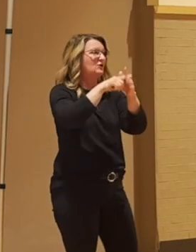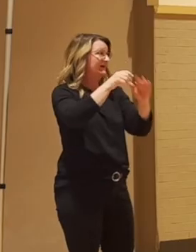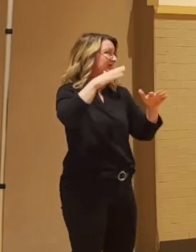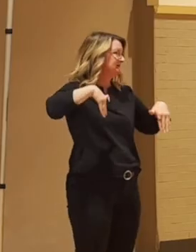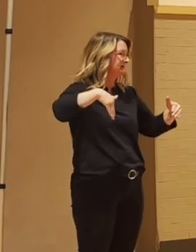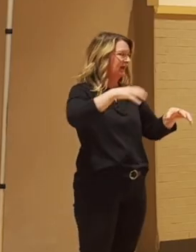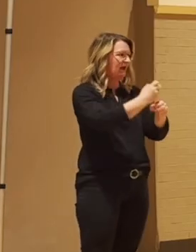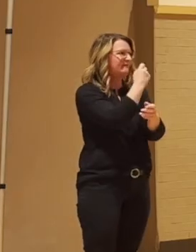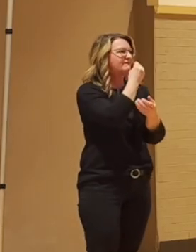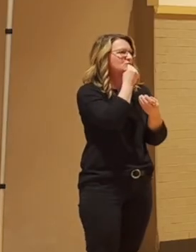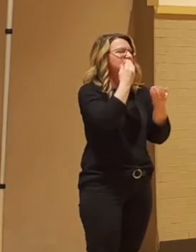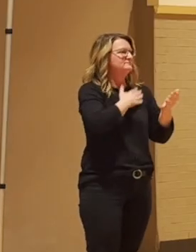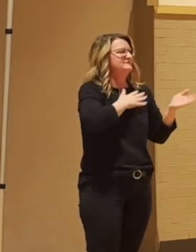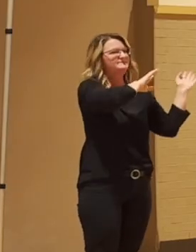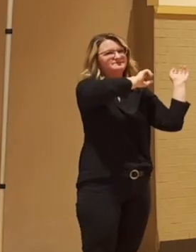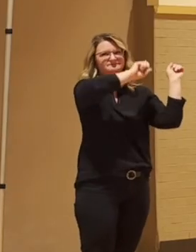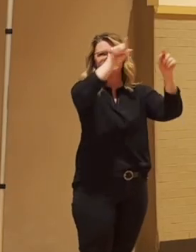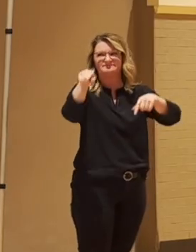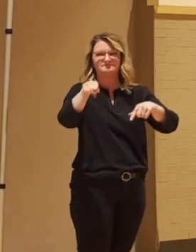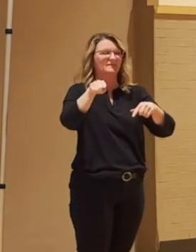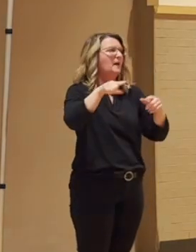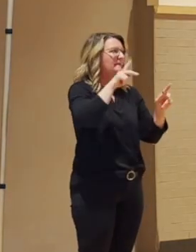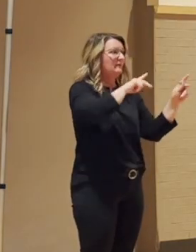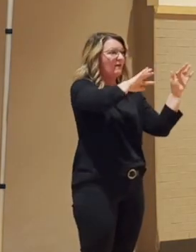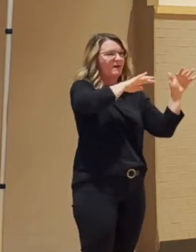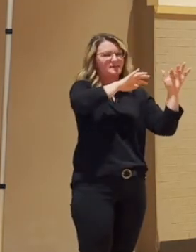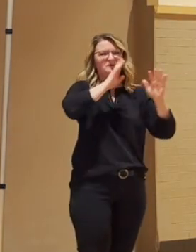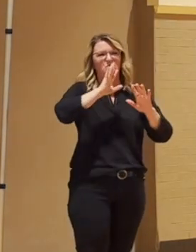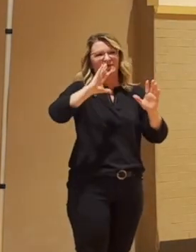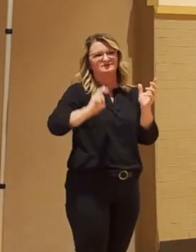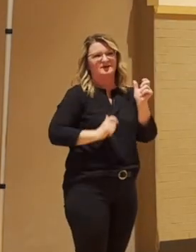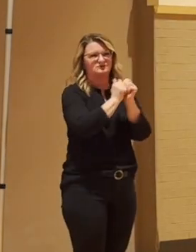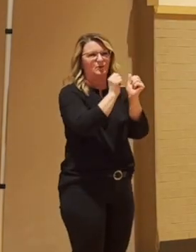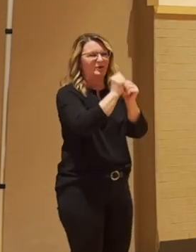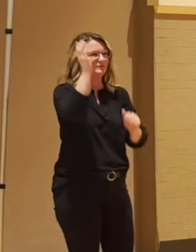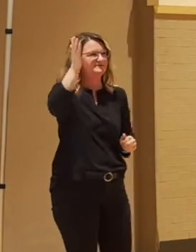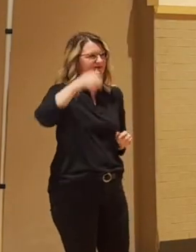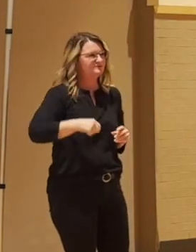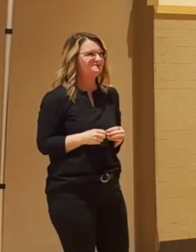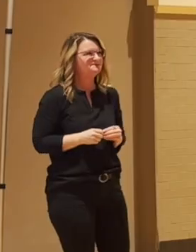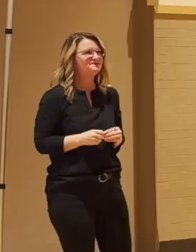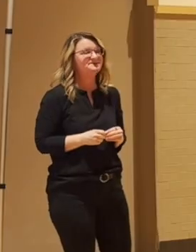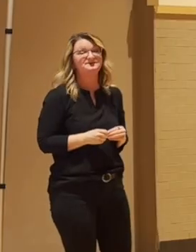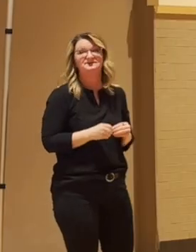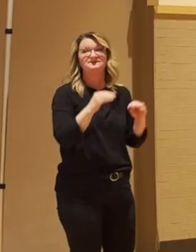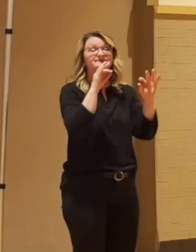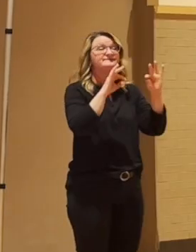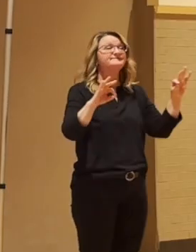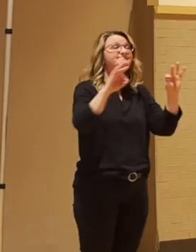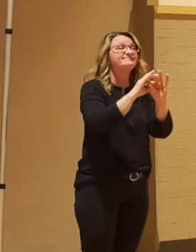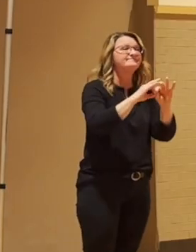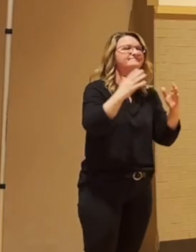please go and get some food, and as people come in, they'll get caught up to speed with the presentation. It's important to know